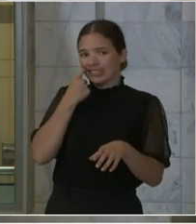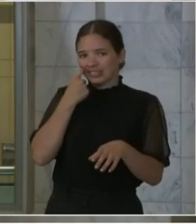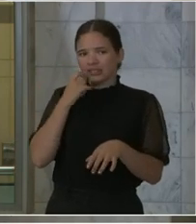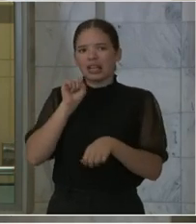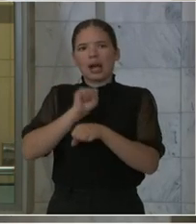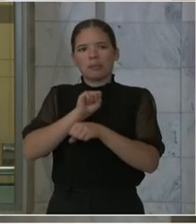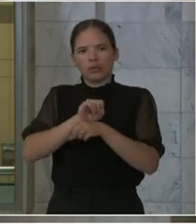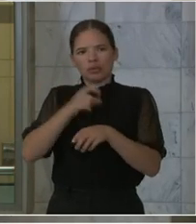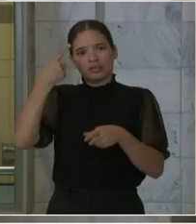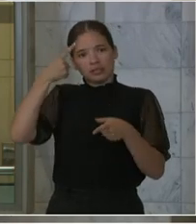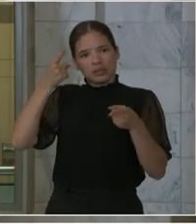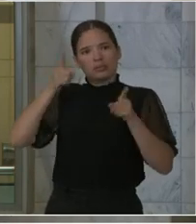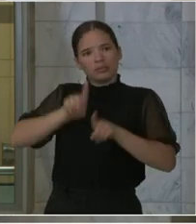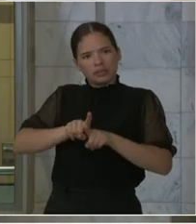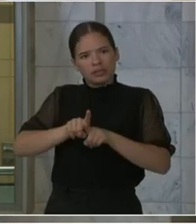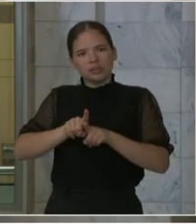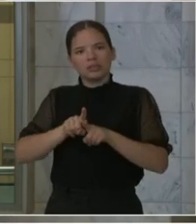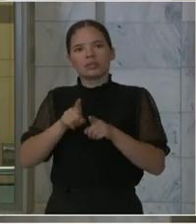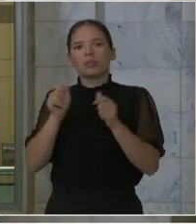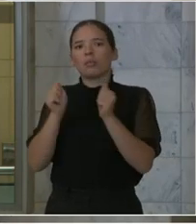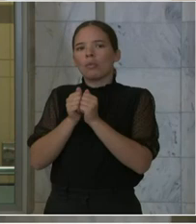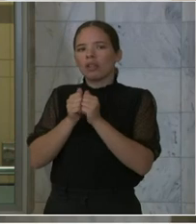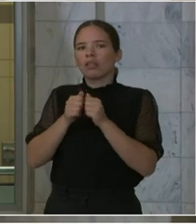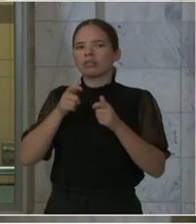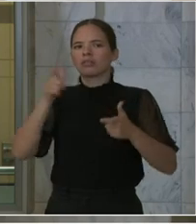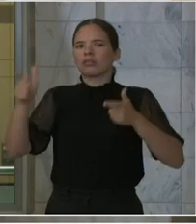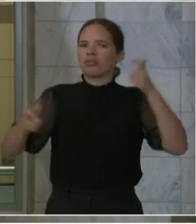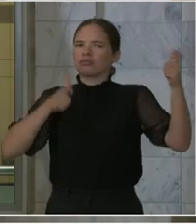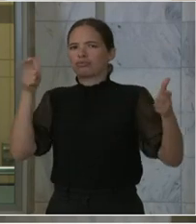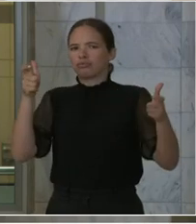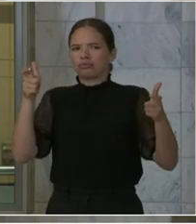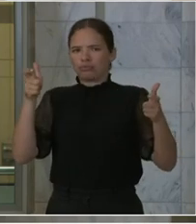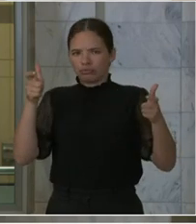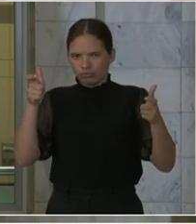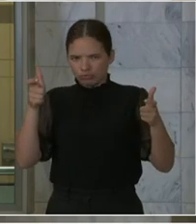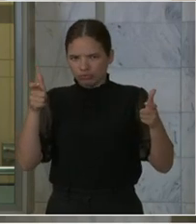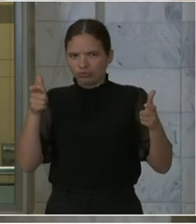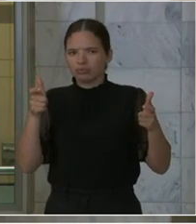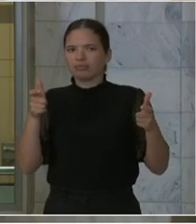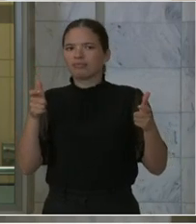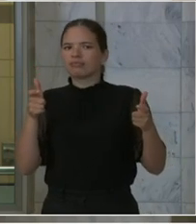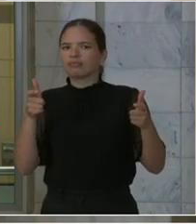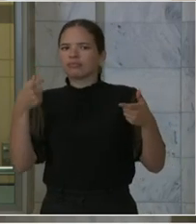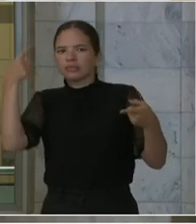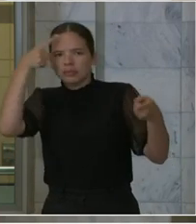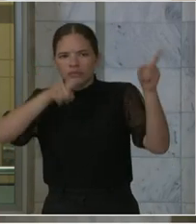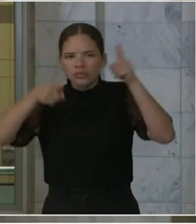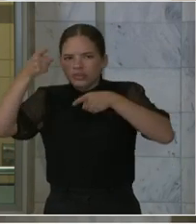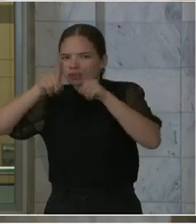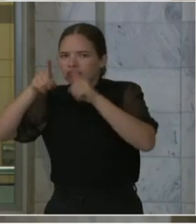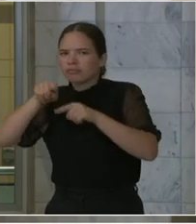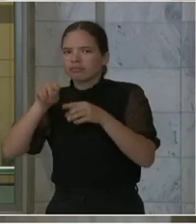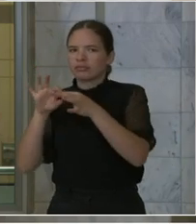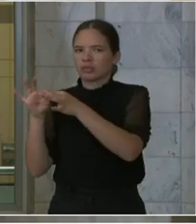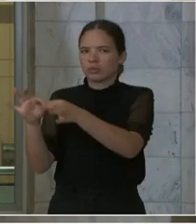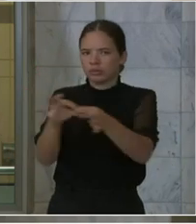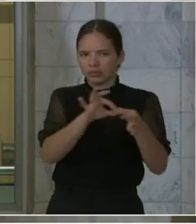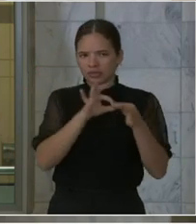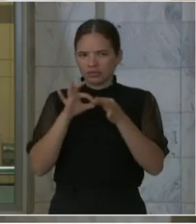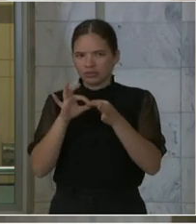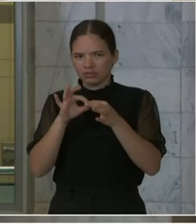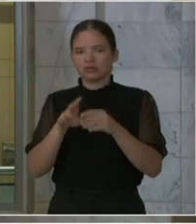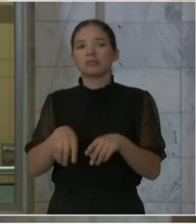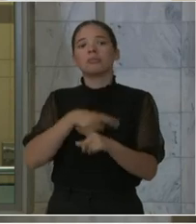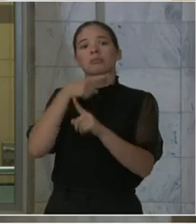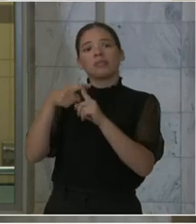with our largest bargaining unit. We're also happy to be here to talk about the agreement that we have made with